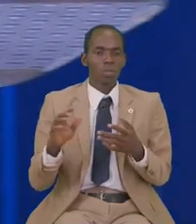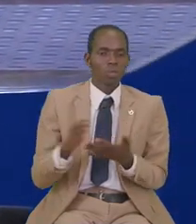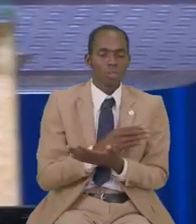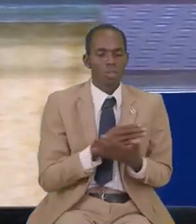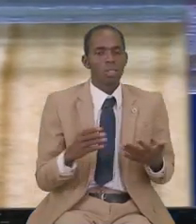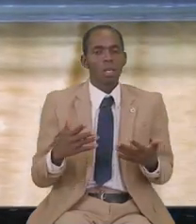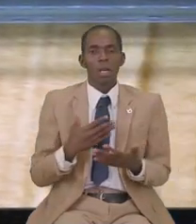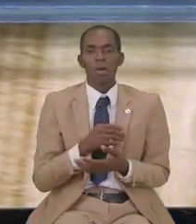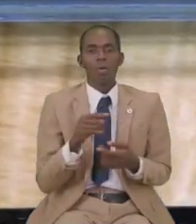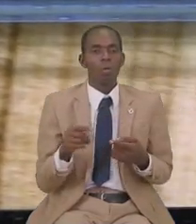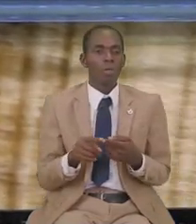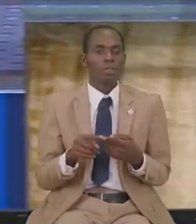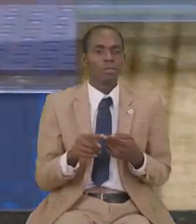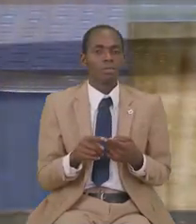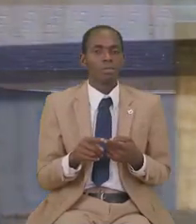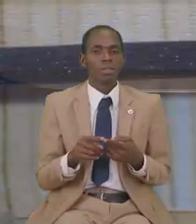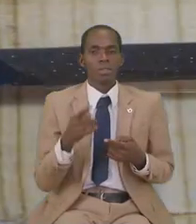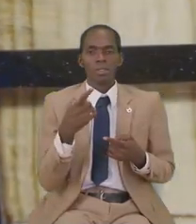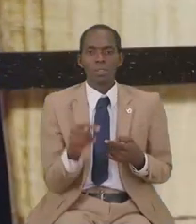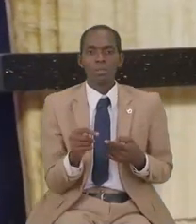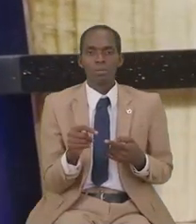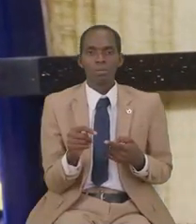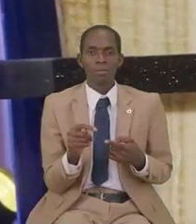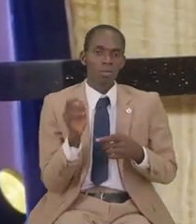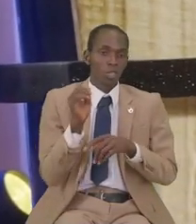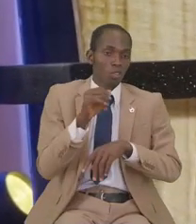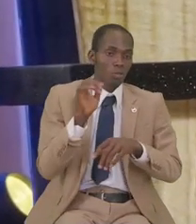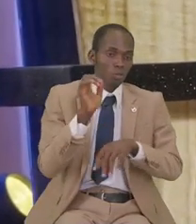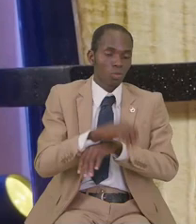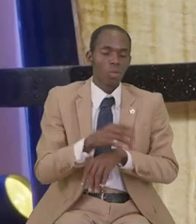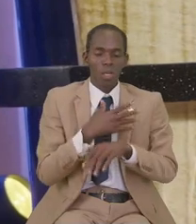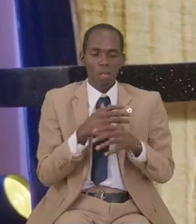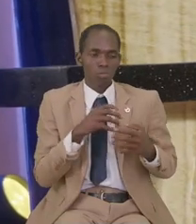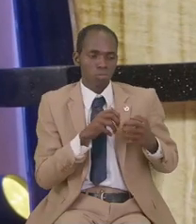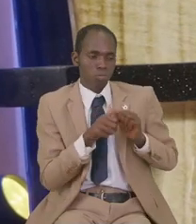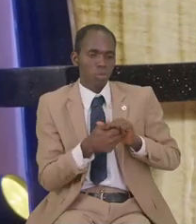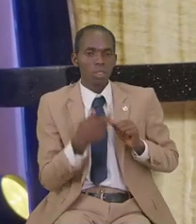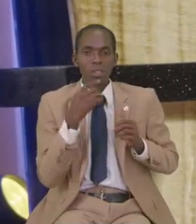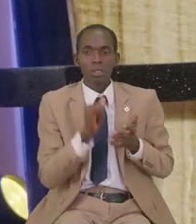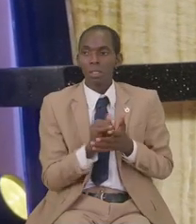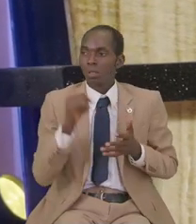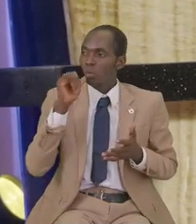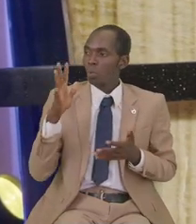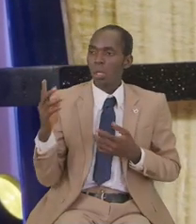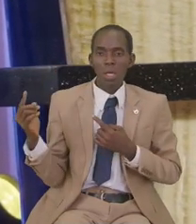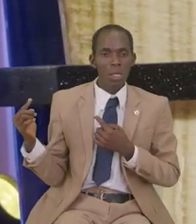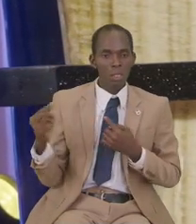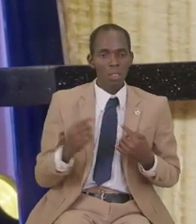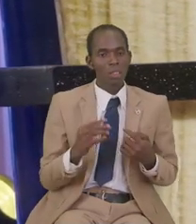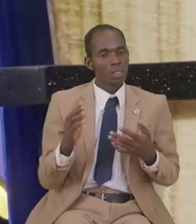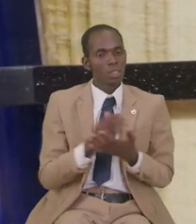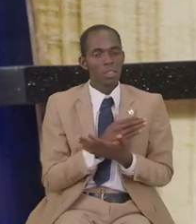Goliath was crushed and conquered, David was so amazed. The women, they came together, they were singing to the